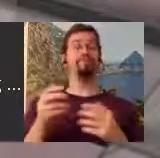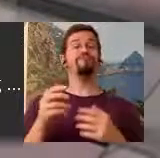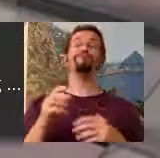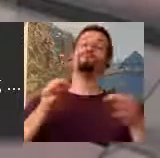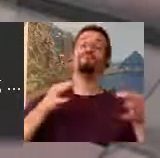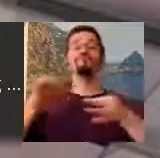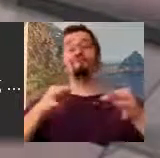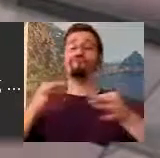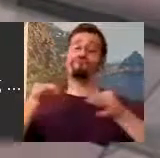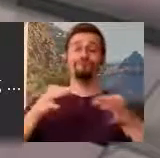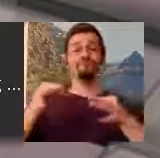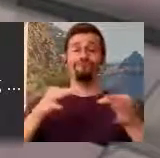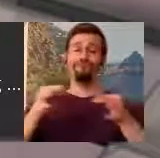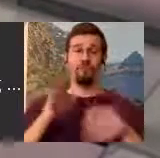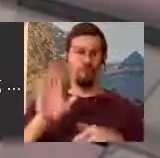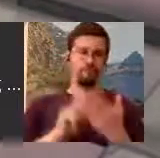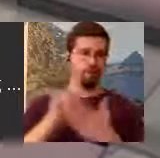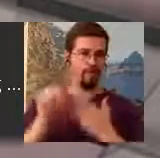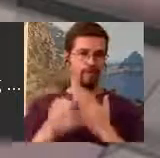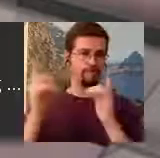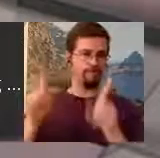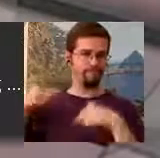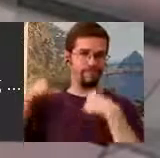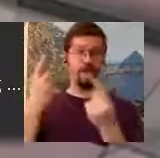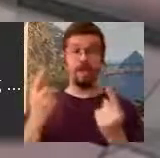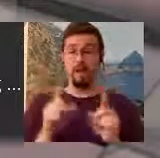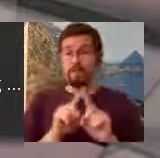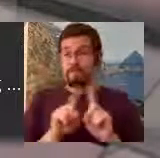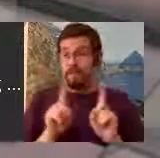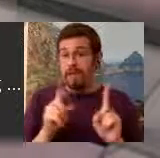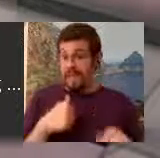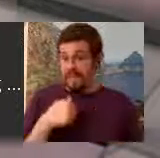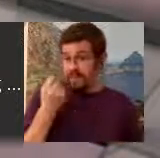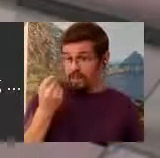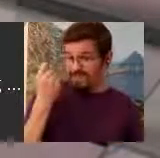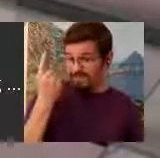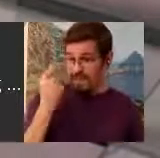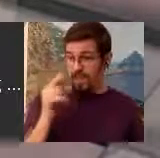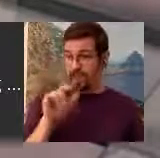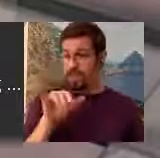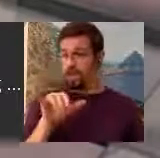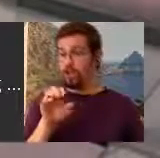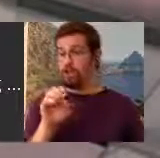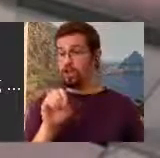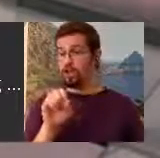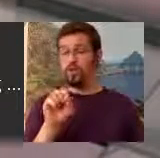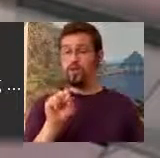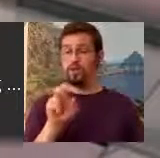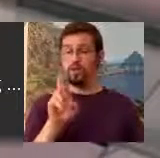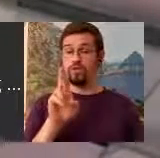over so many years. It's my understanding that Yosra is using something called